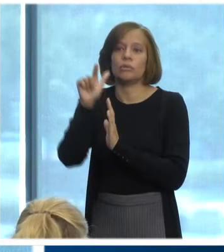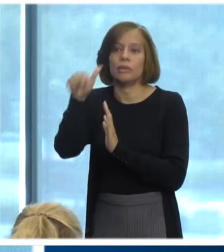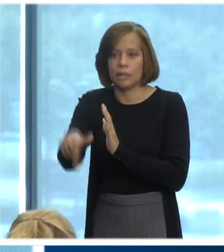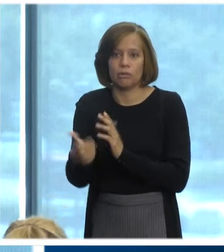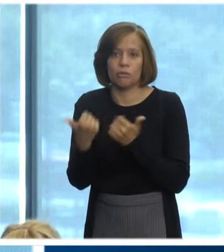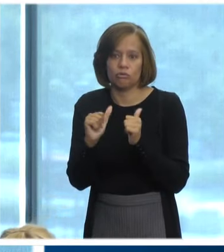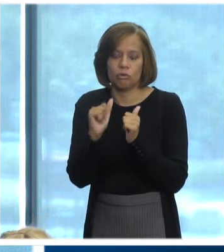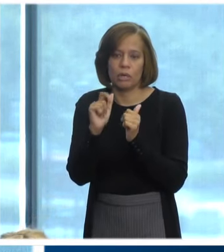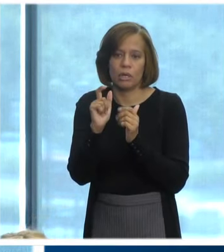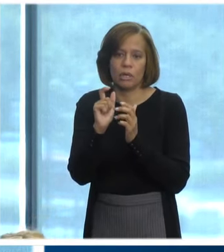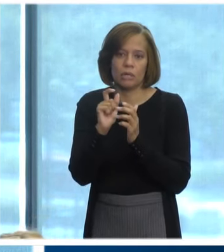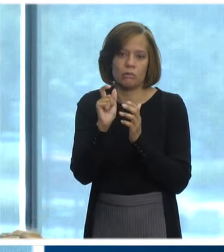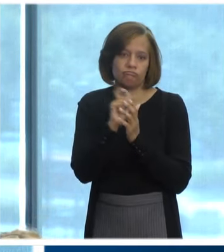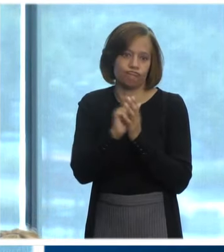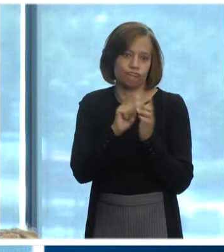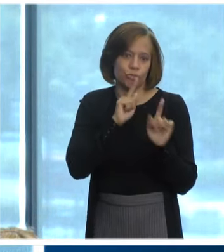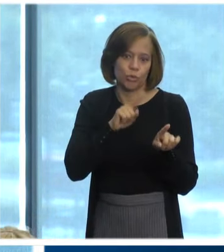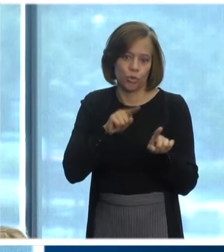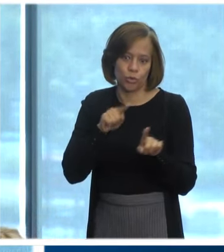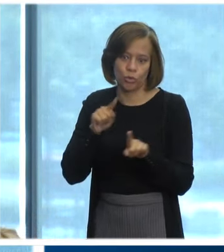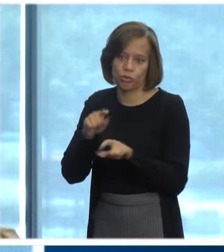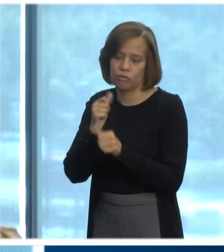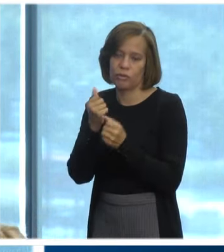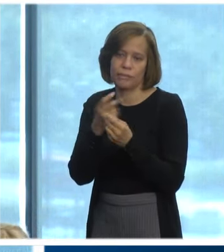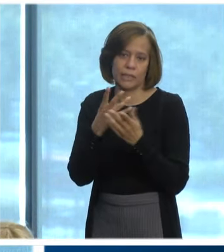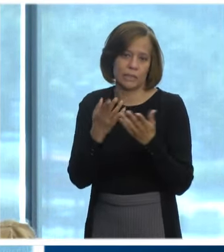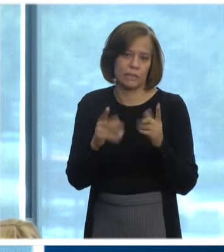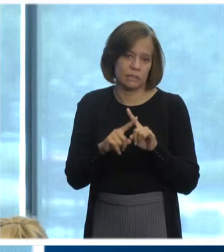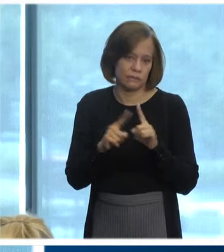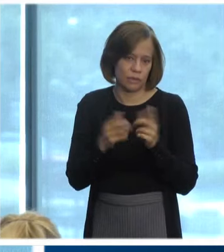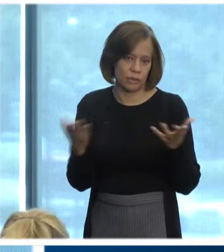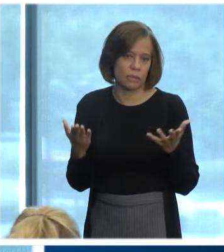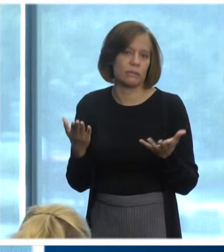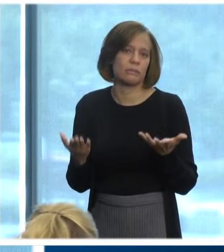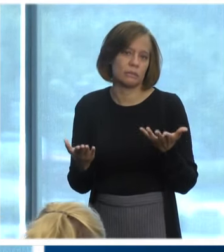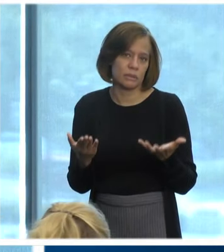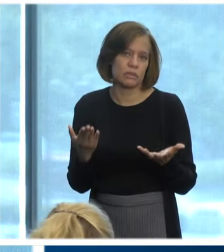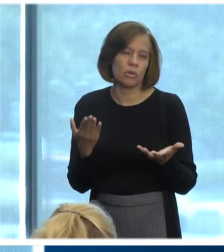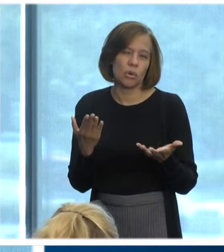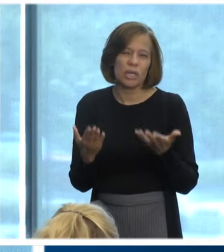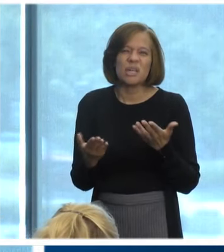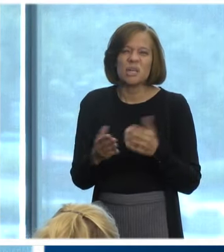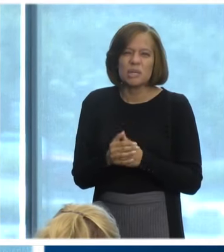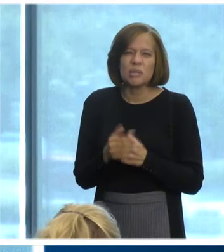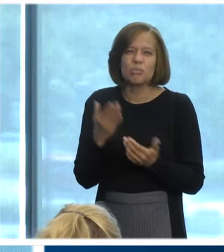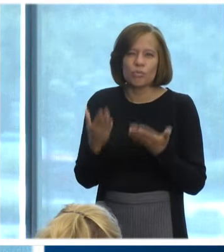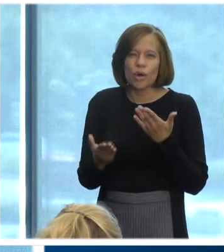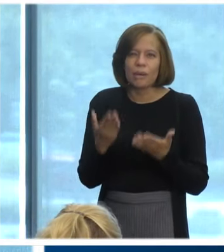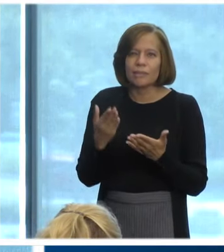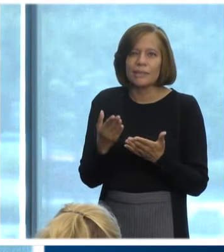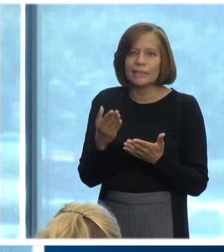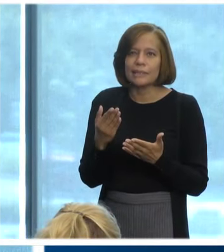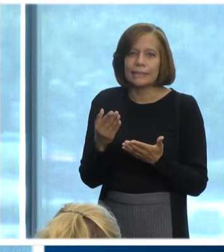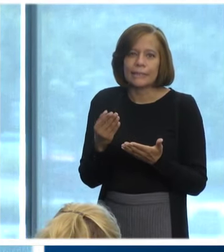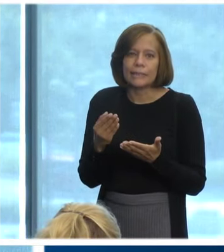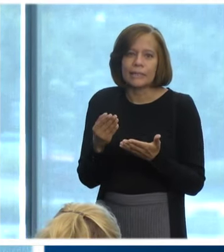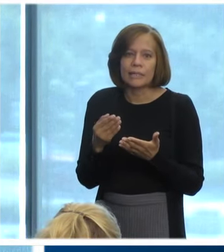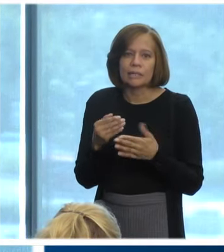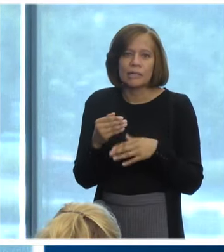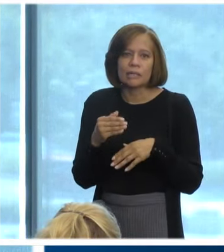together. And so because of that, he would be facing probably what's called a minor reprimand or a written